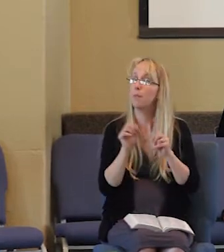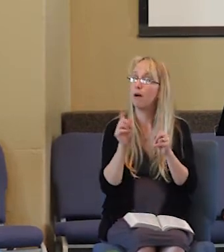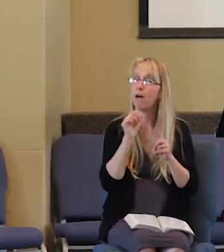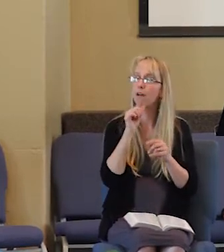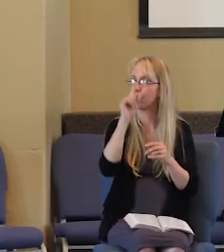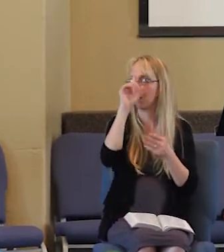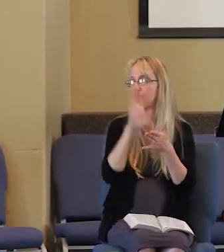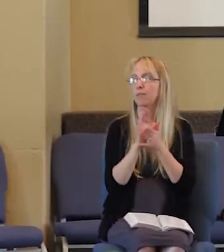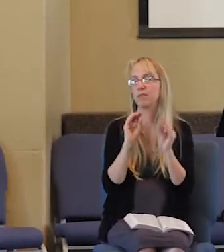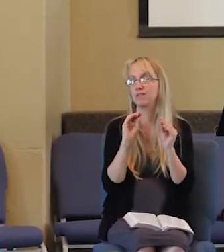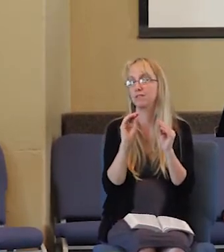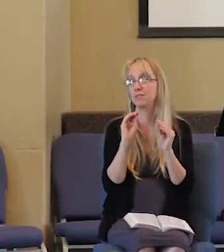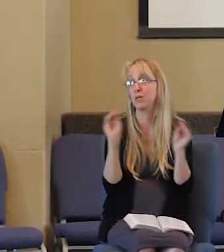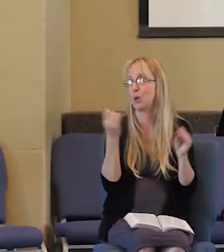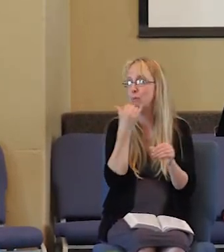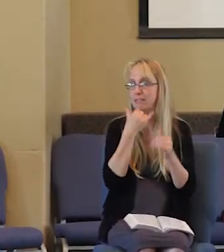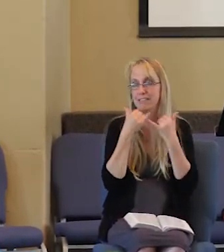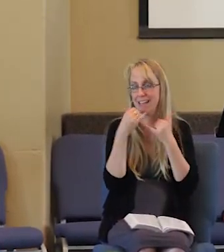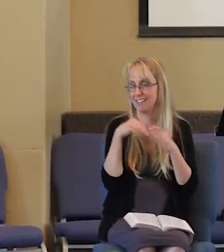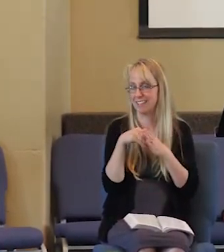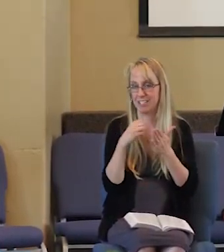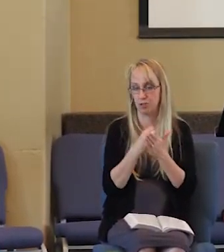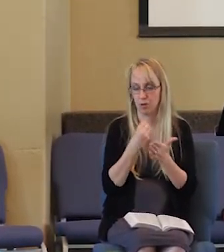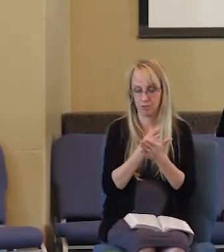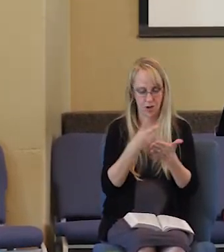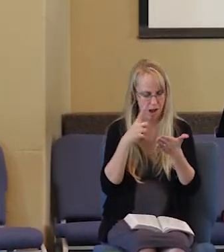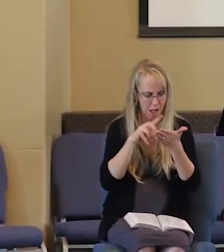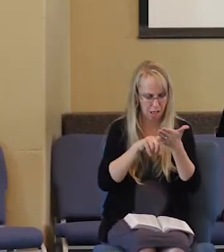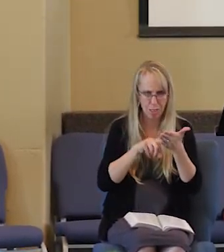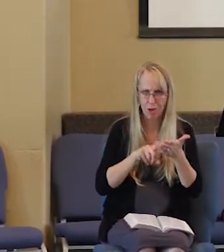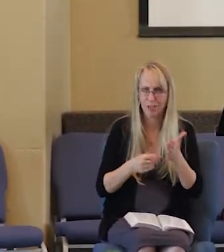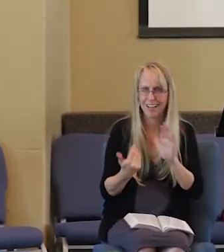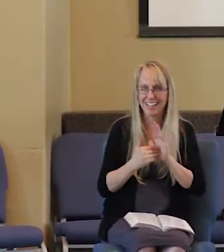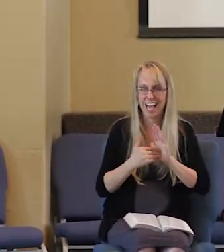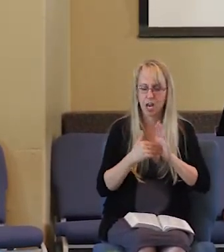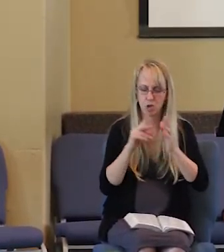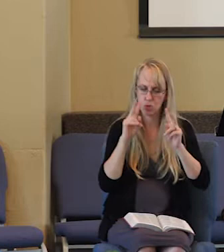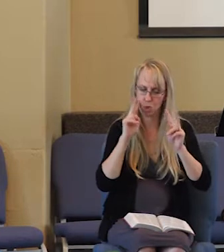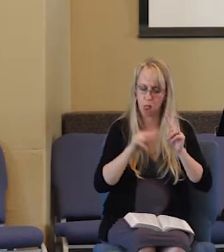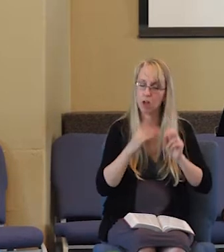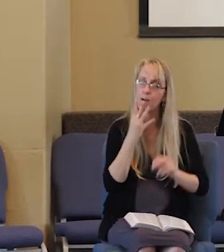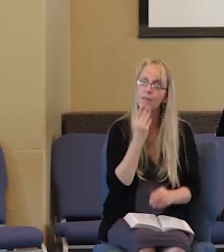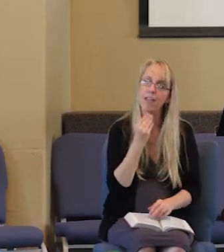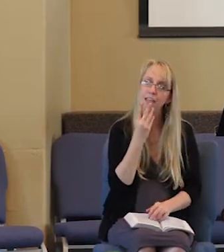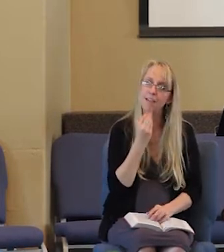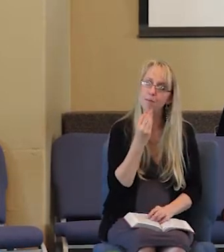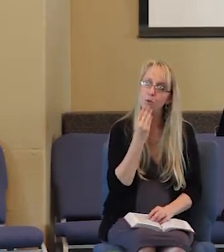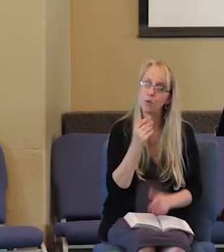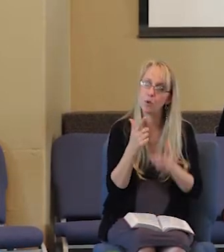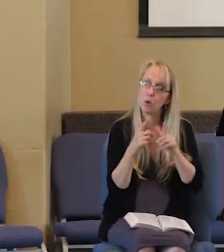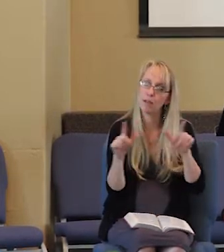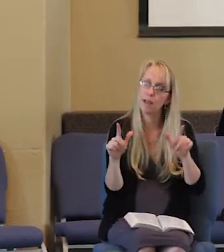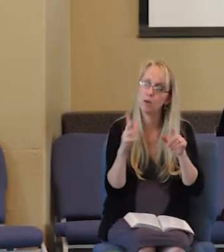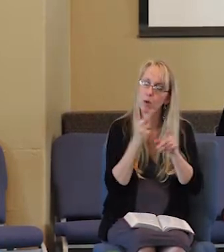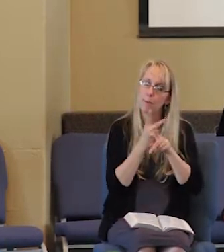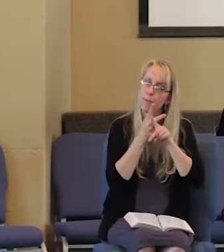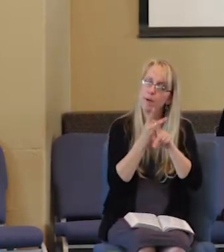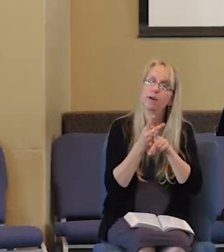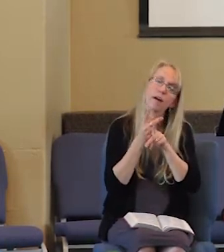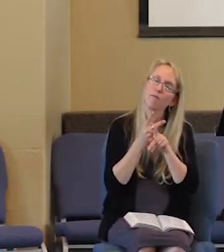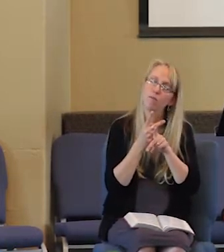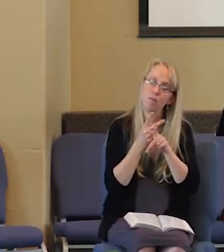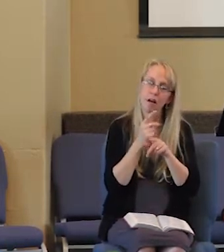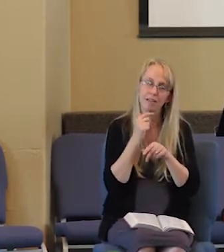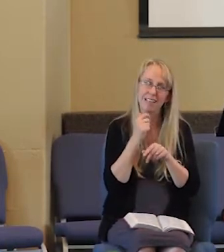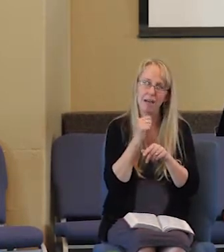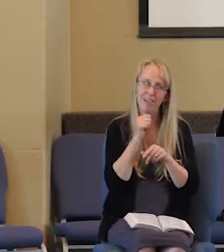mistakes in Scripture. And I went back and I looked. And, you know, when you start looking at the Hebrew, we have to be careful. I'm not a scholar.